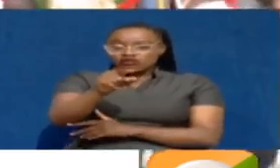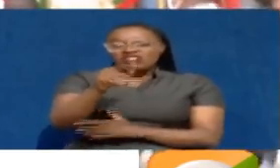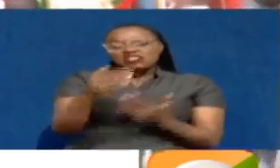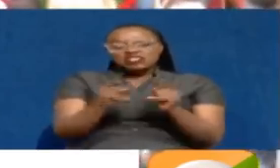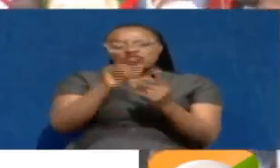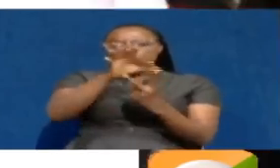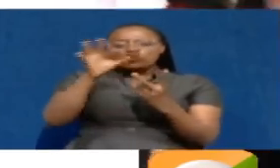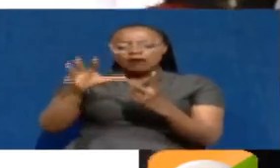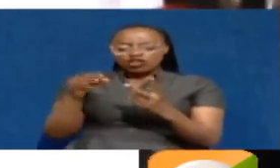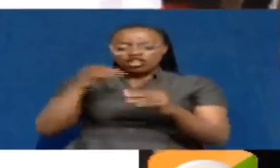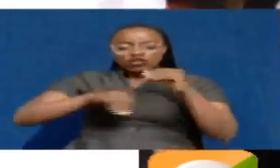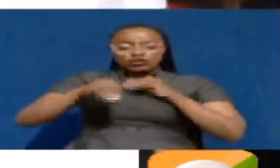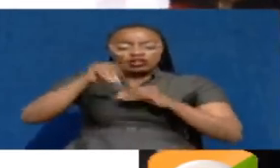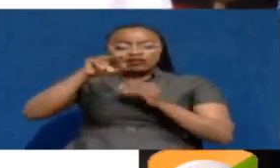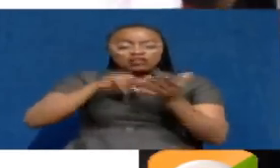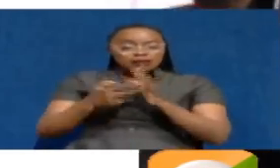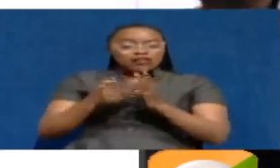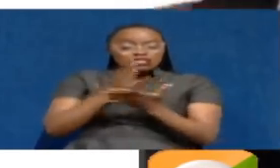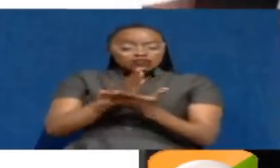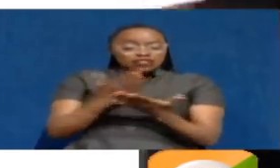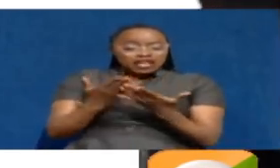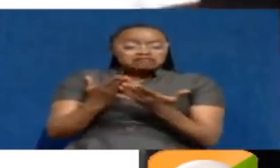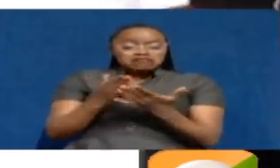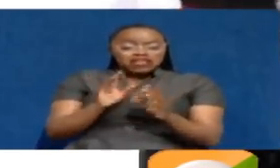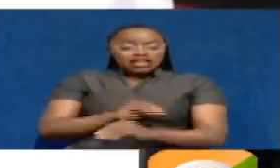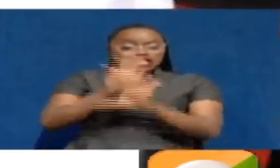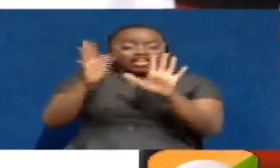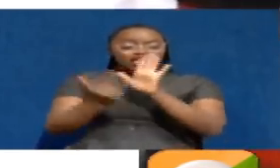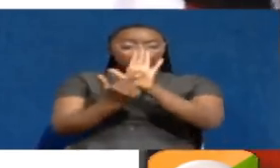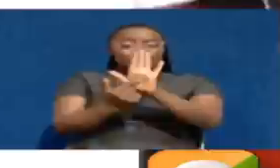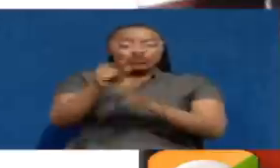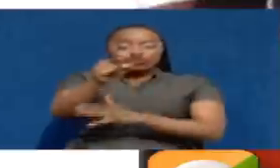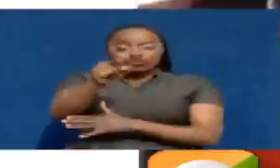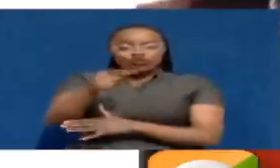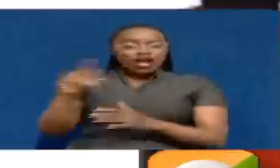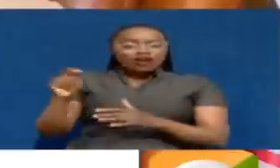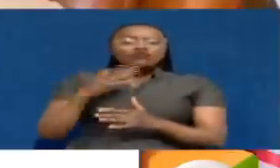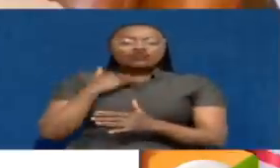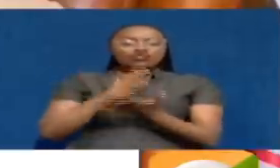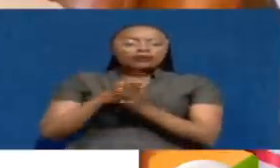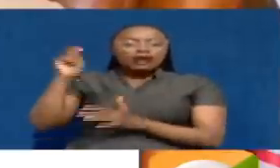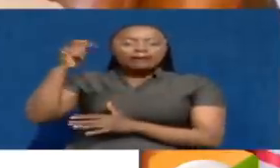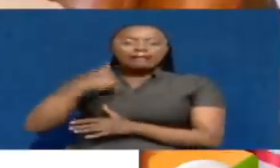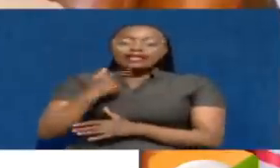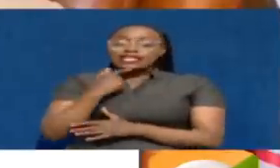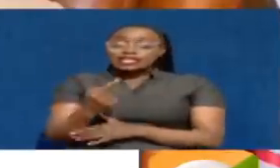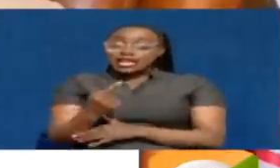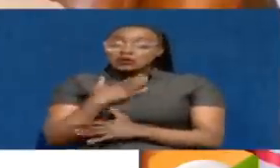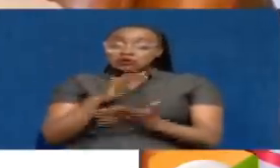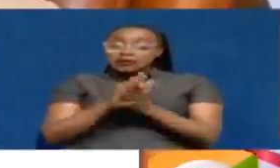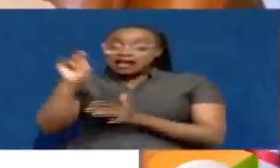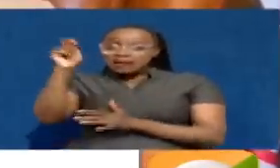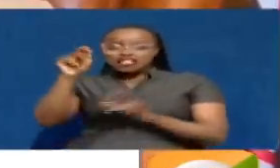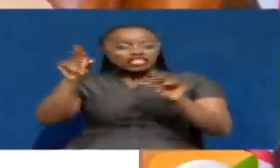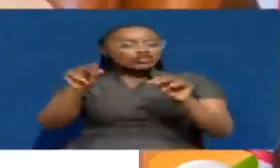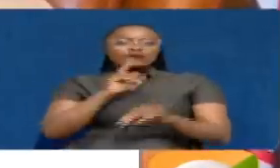you'll prioritize corruption. Is this the clearest signal that you're running for president? I never said that I was running for